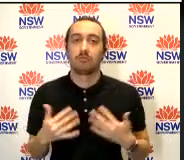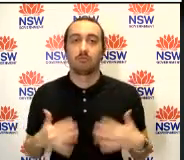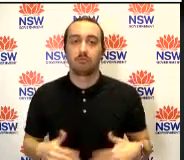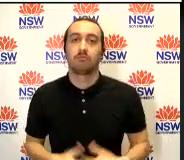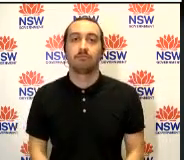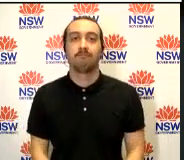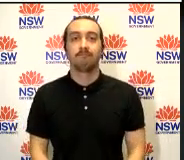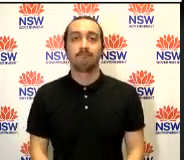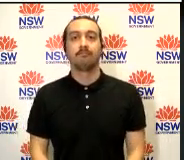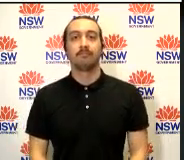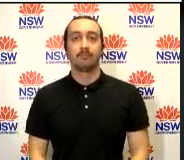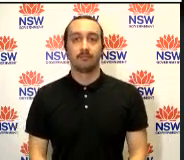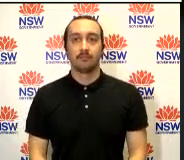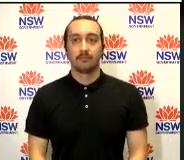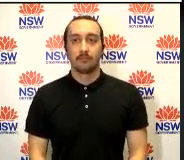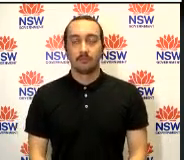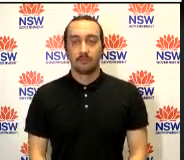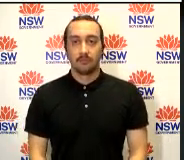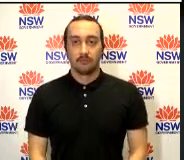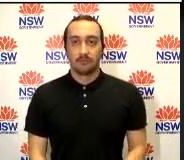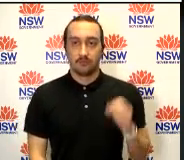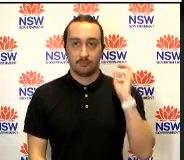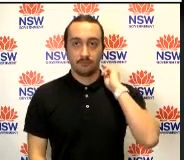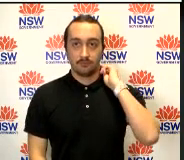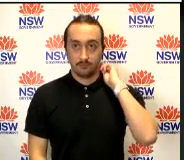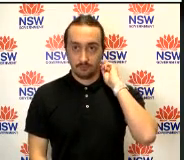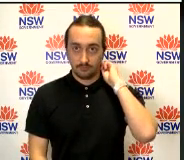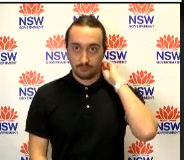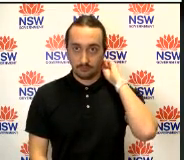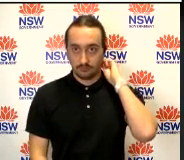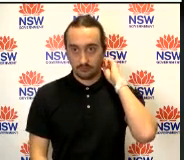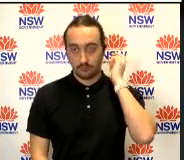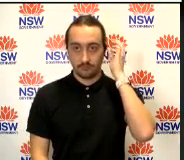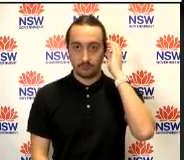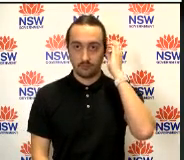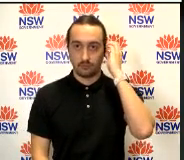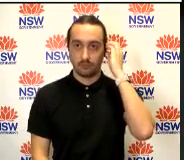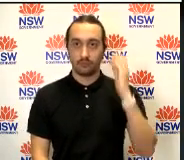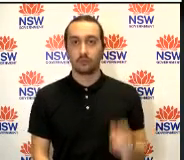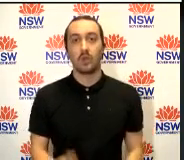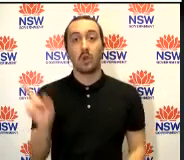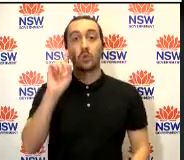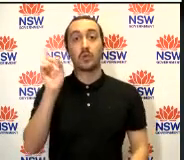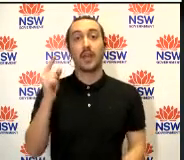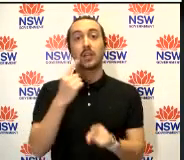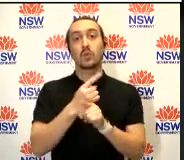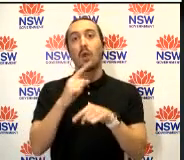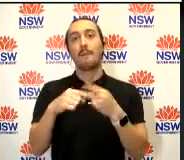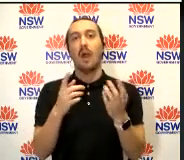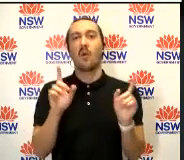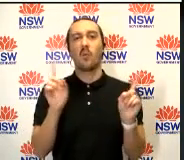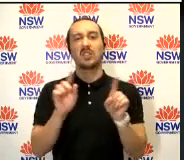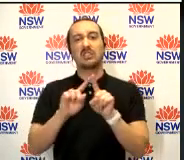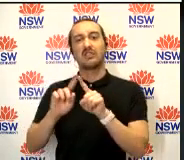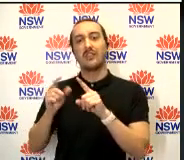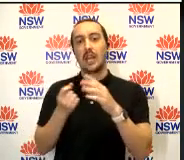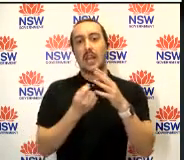We are now going to review a few incidents that occurred in the workplace in relation to falls. These can be found on our